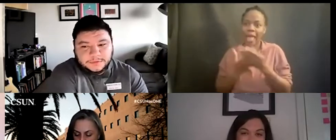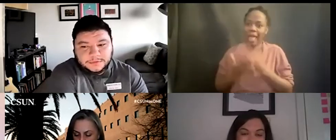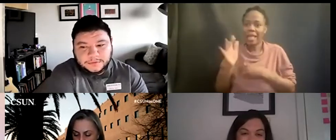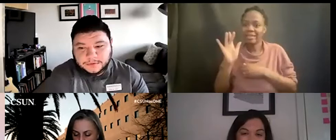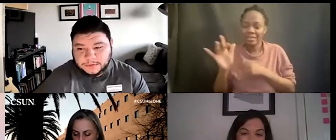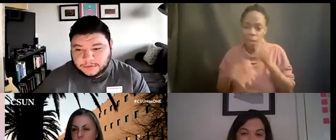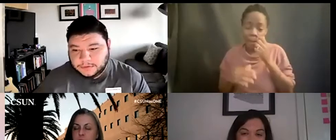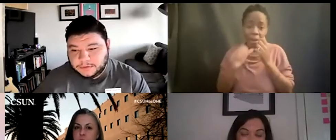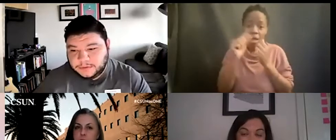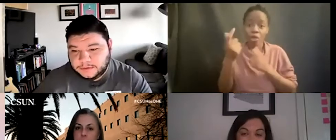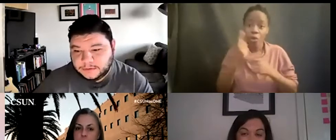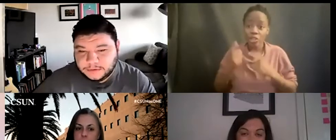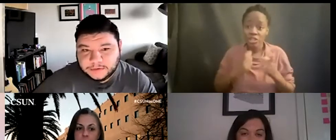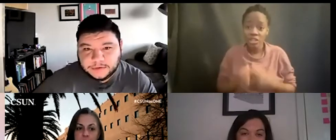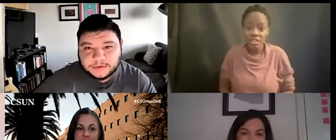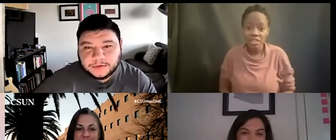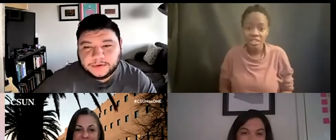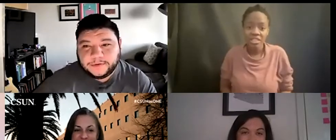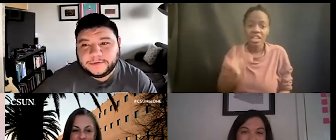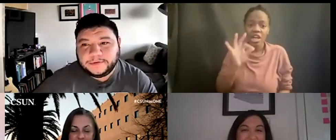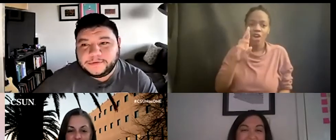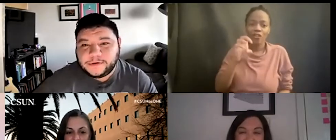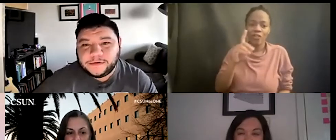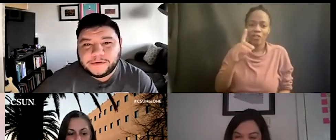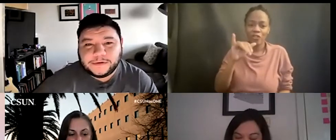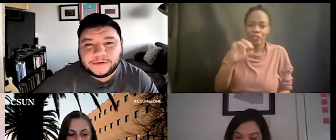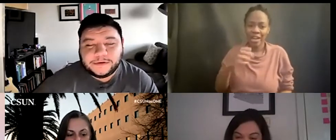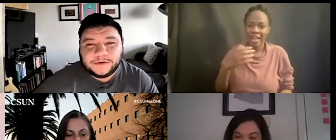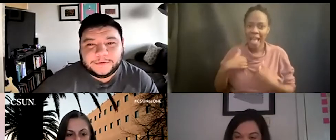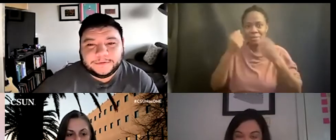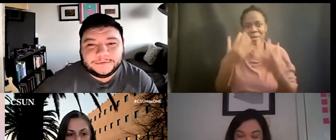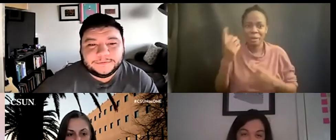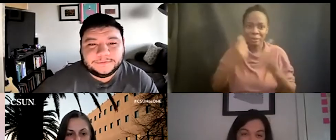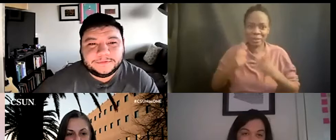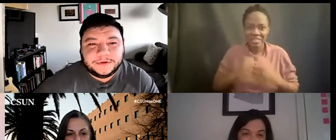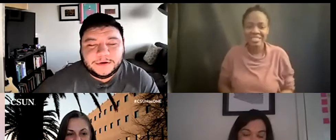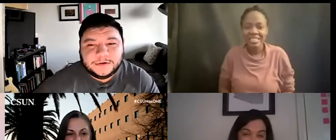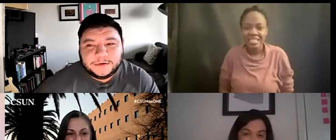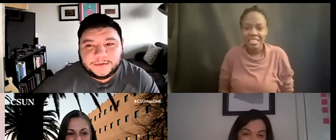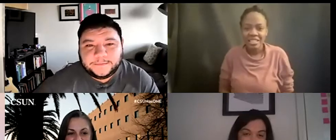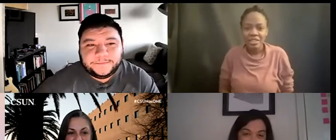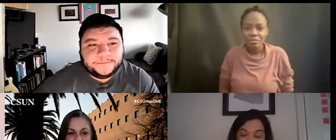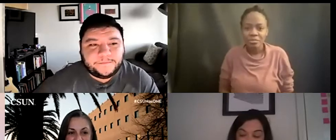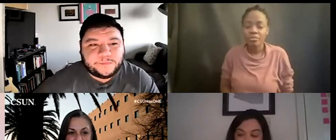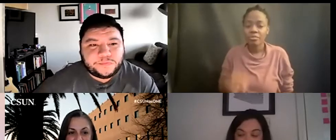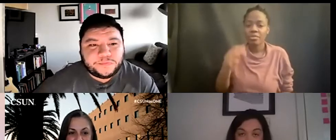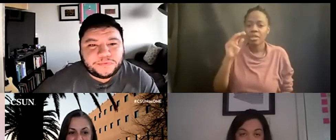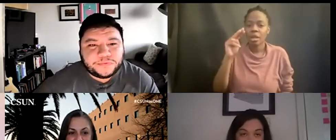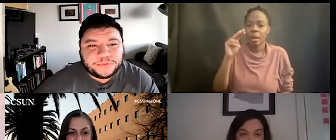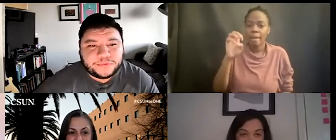other questions? Freddie has tons, so. Let me, if Melanie, Marco, and then